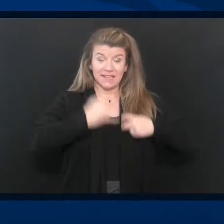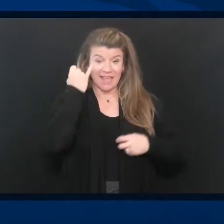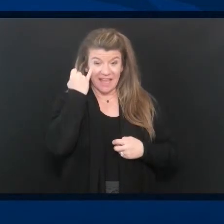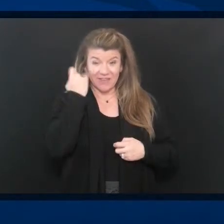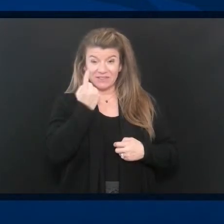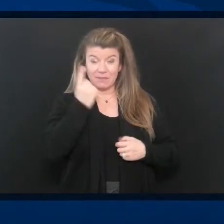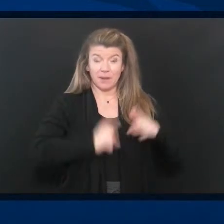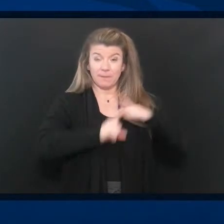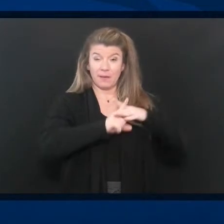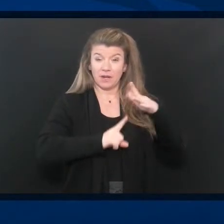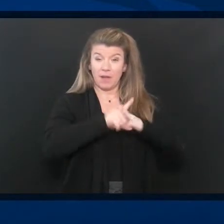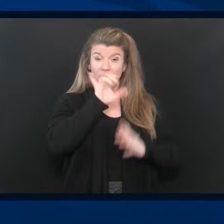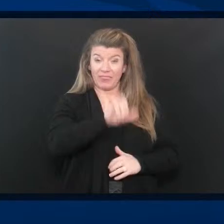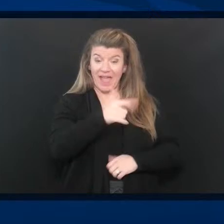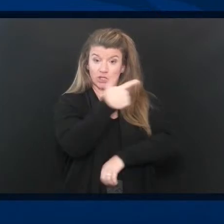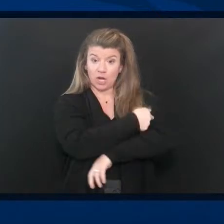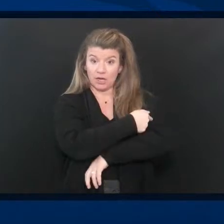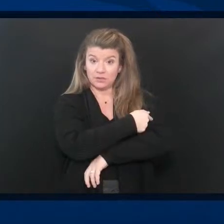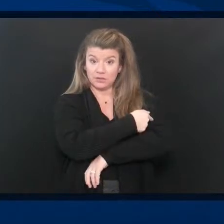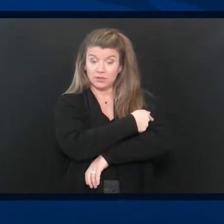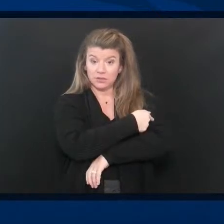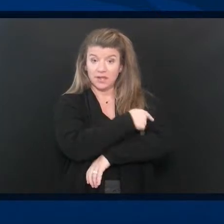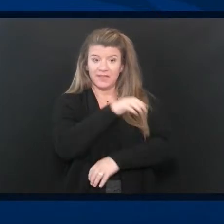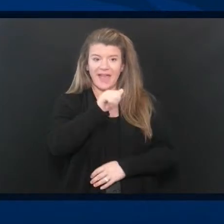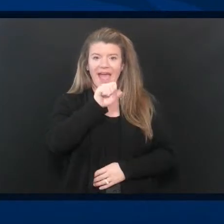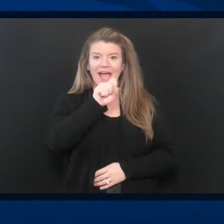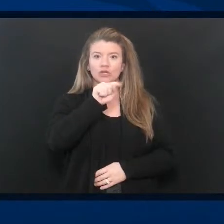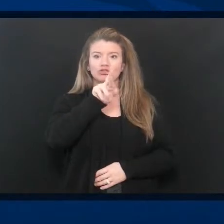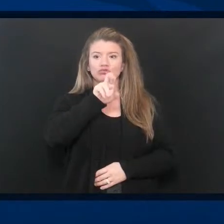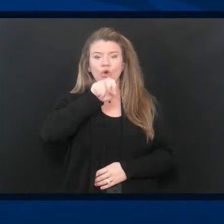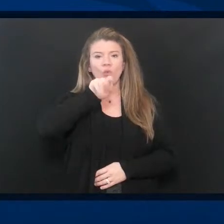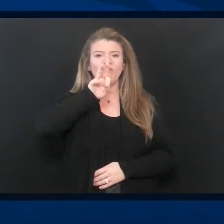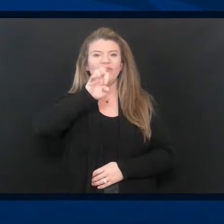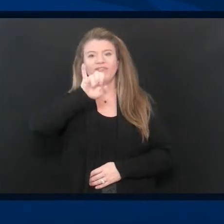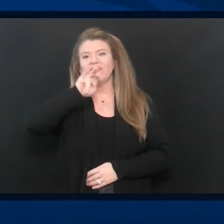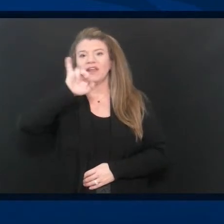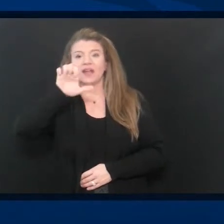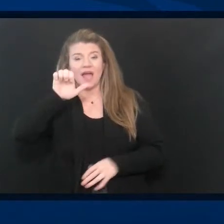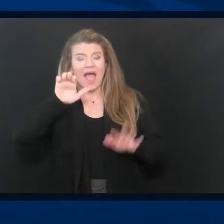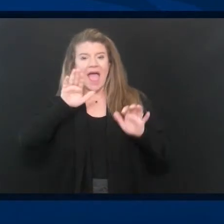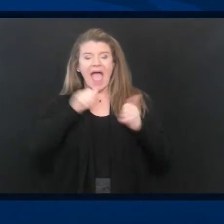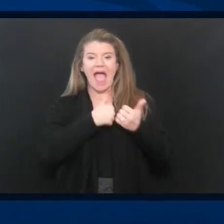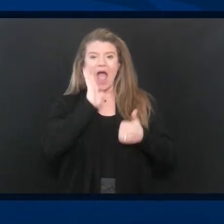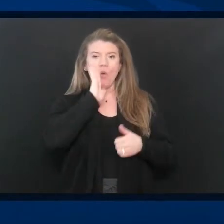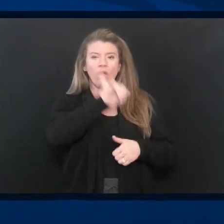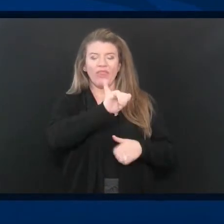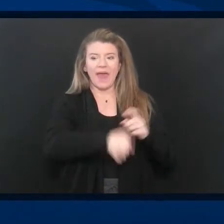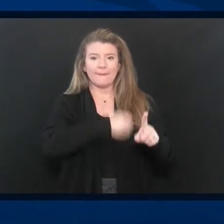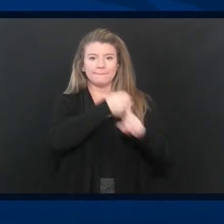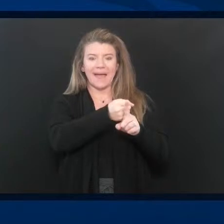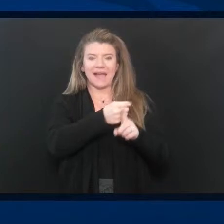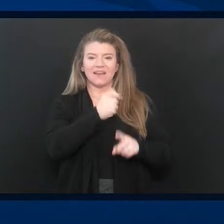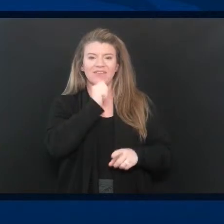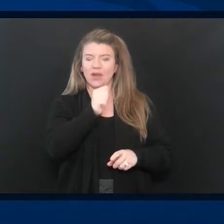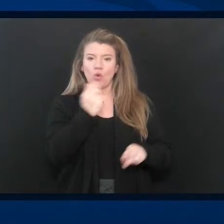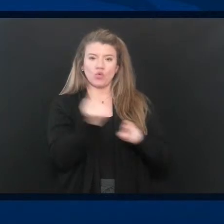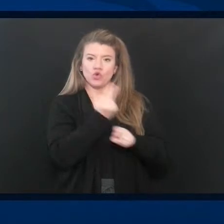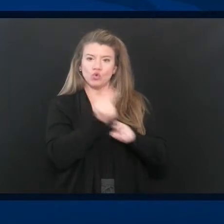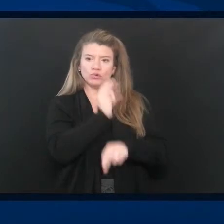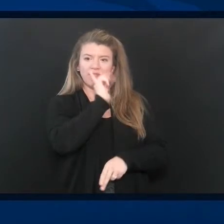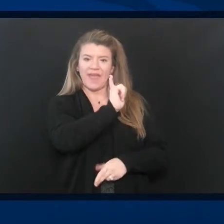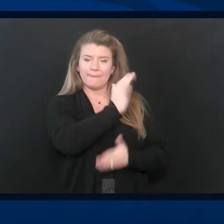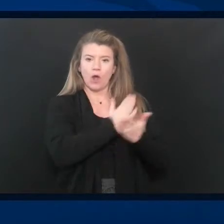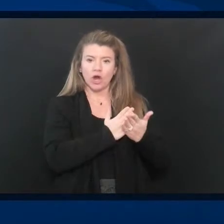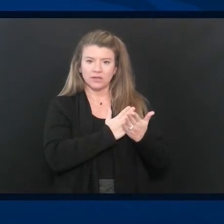with AstraZeneca? How will that affect if they don't move forward with that part